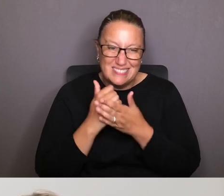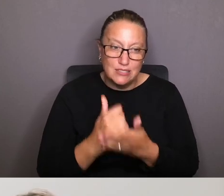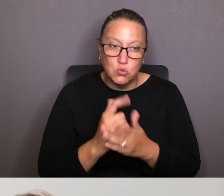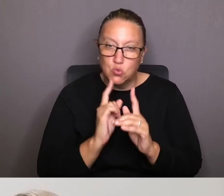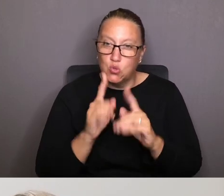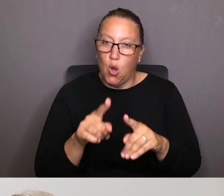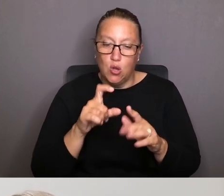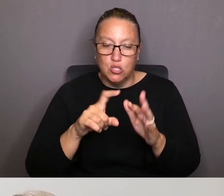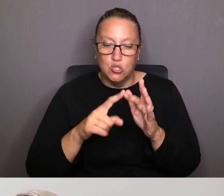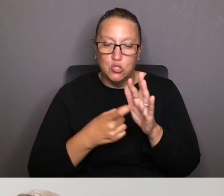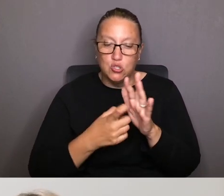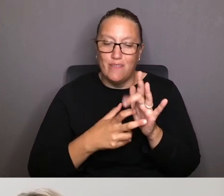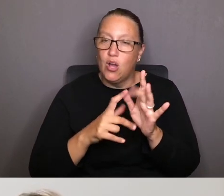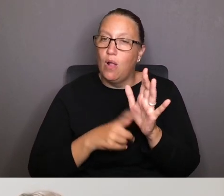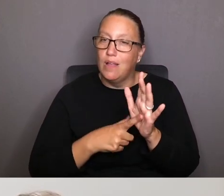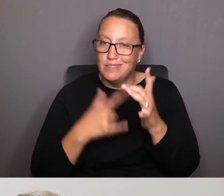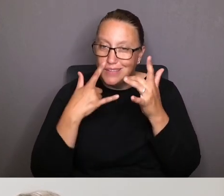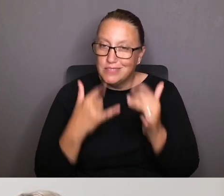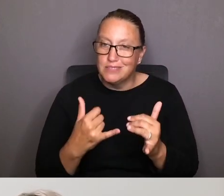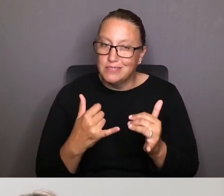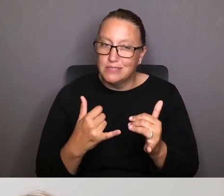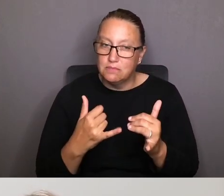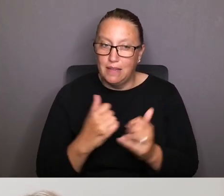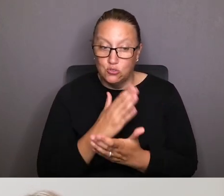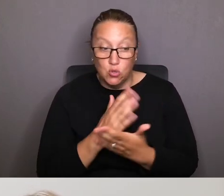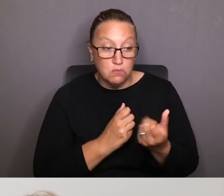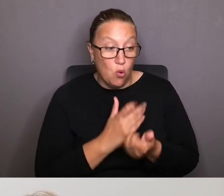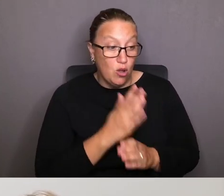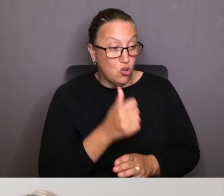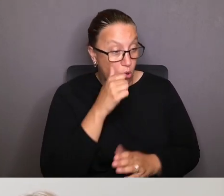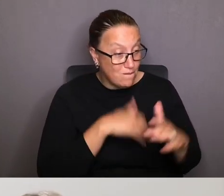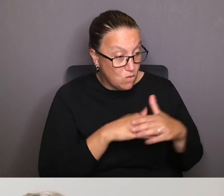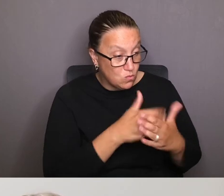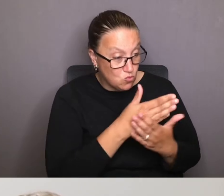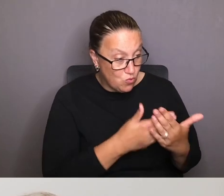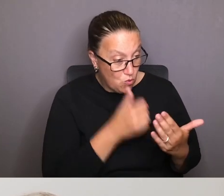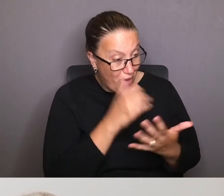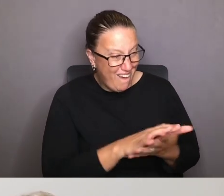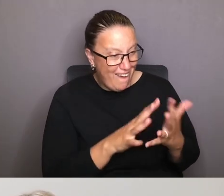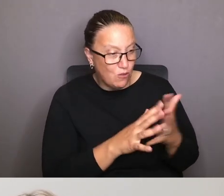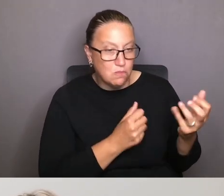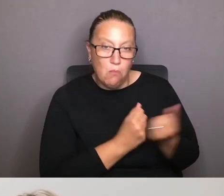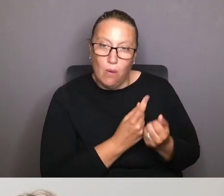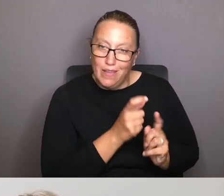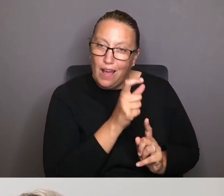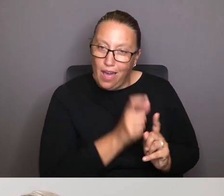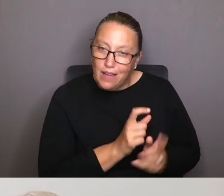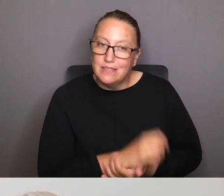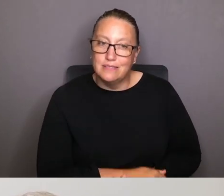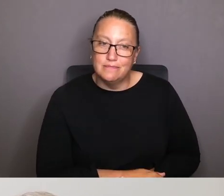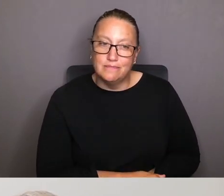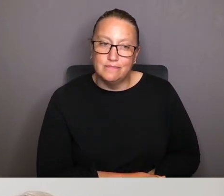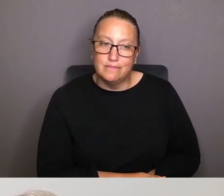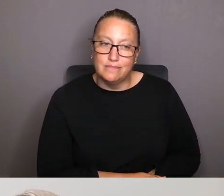we want to make sure they've got the information they need to help their client. Having said all of that, the